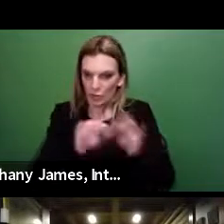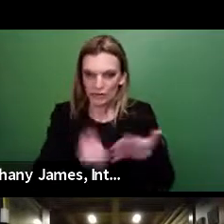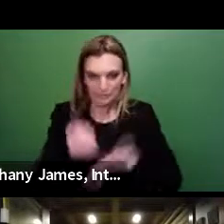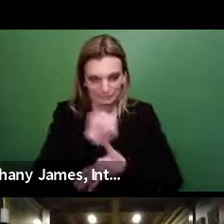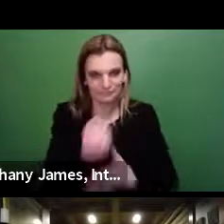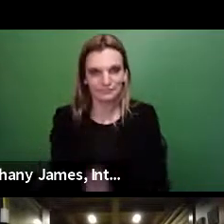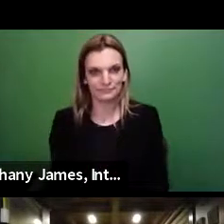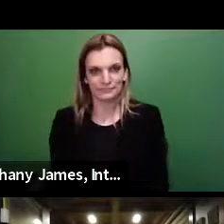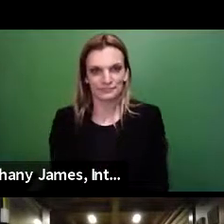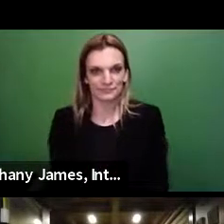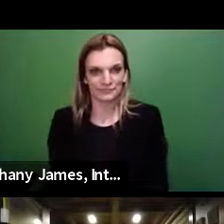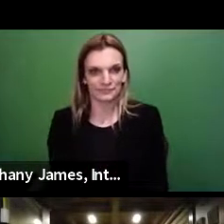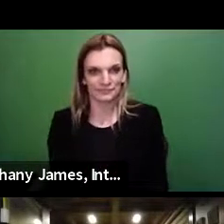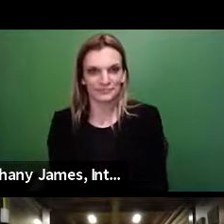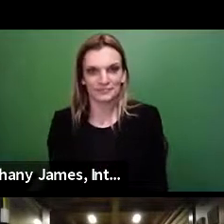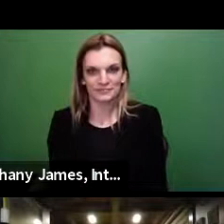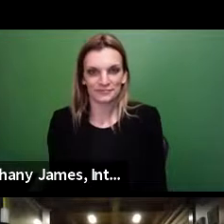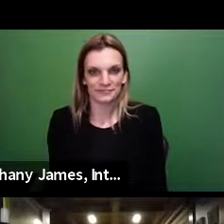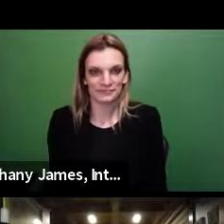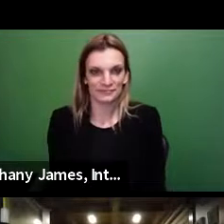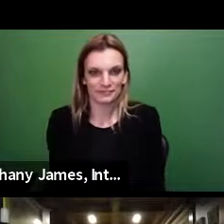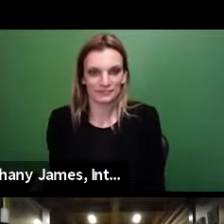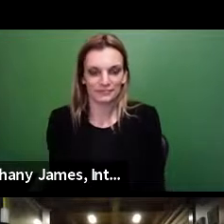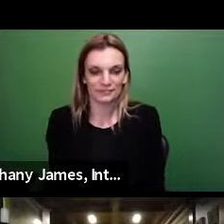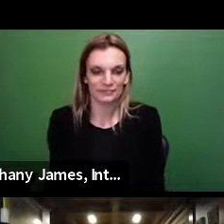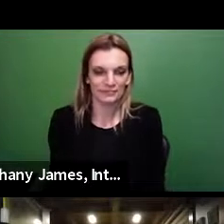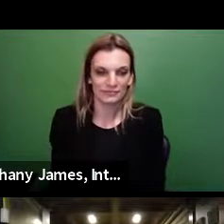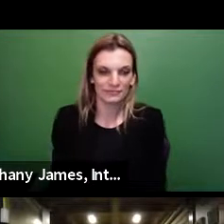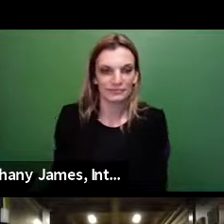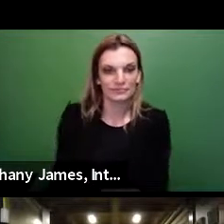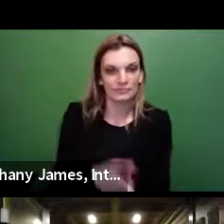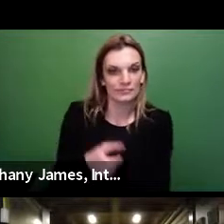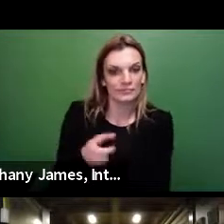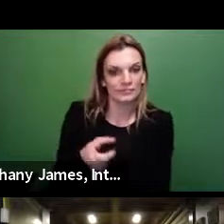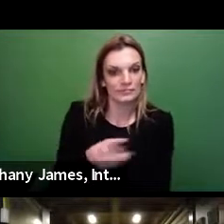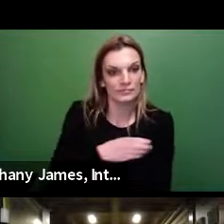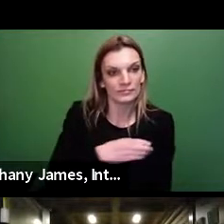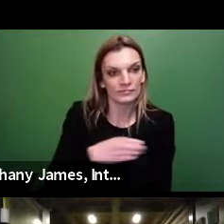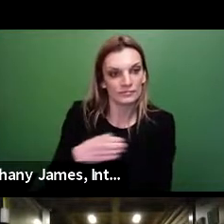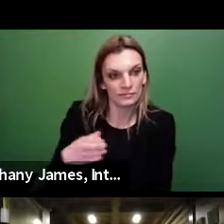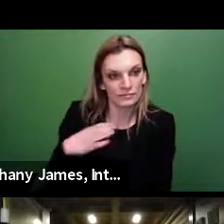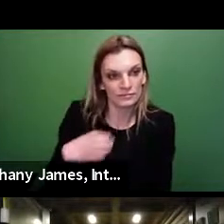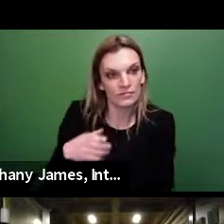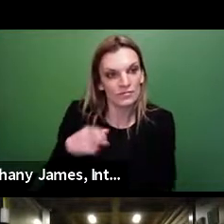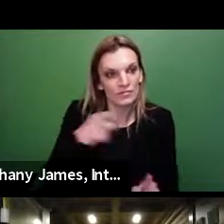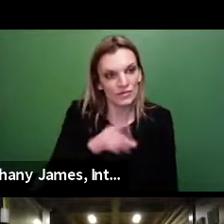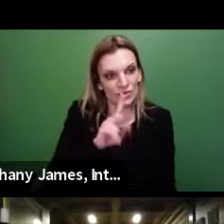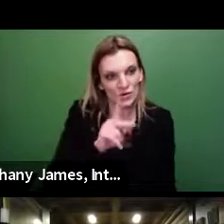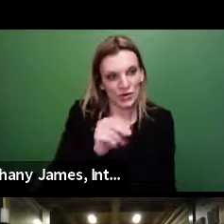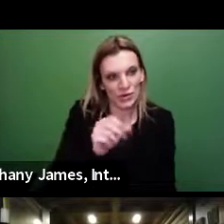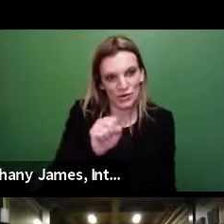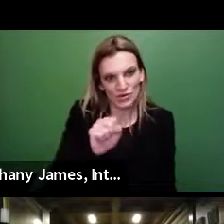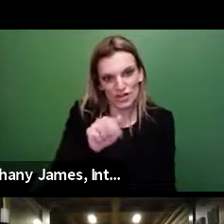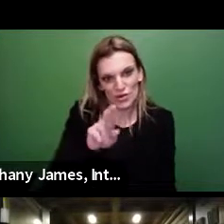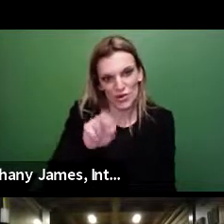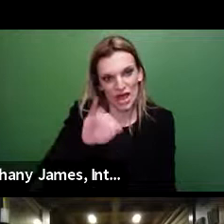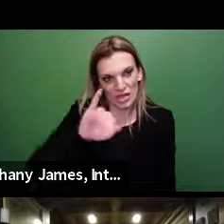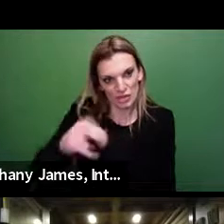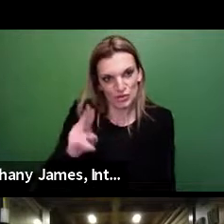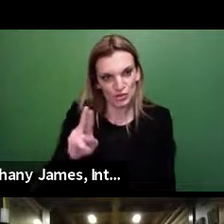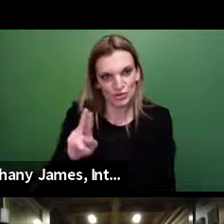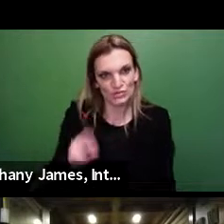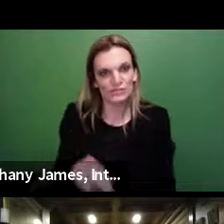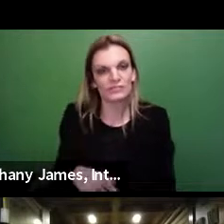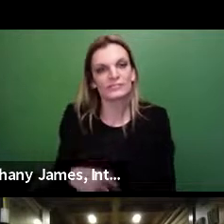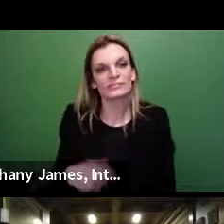Okay, thank you. Mm-hmm. And Commissioner Kosajaru. Thank you, Madam Chair. I